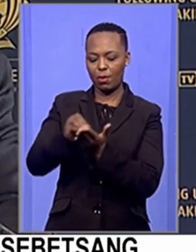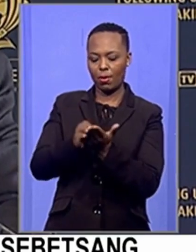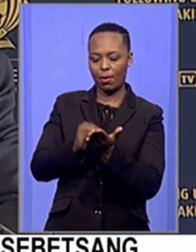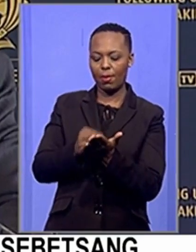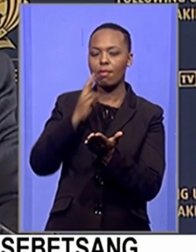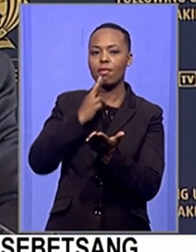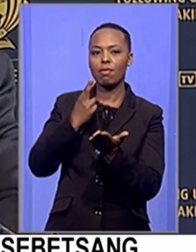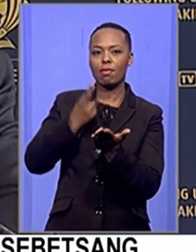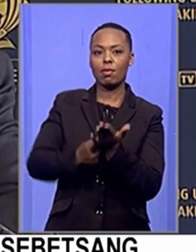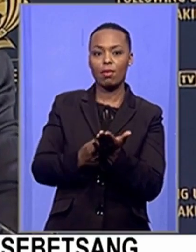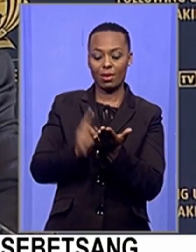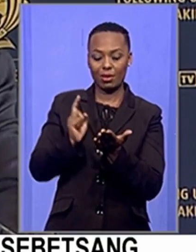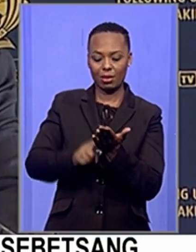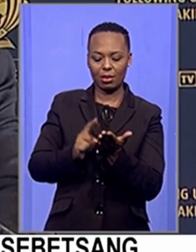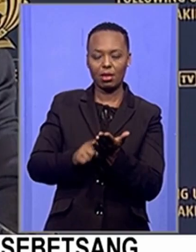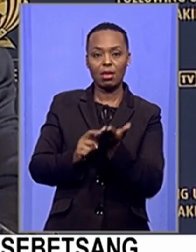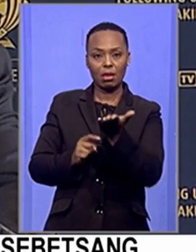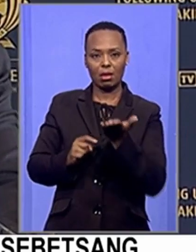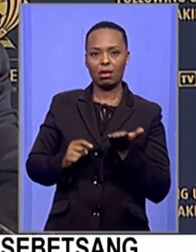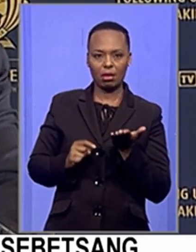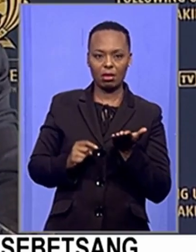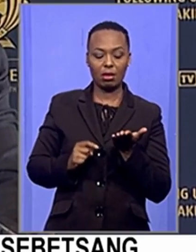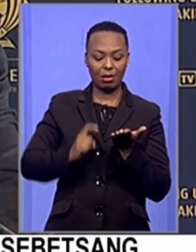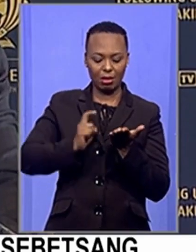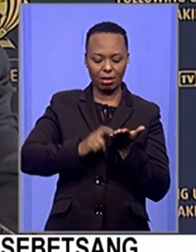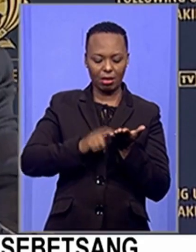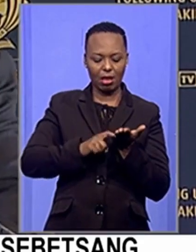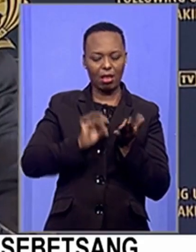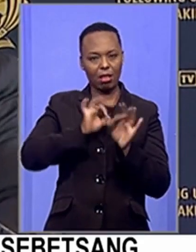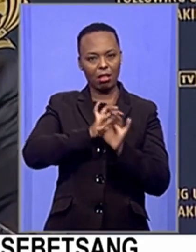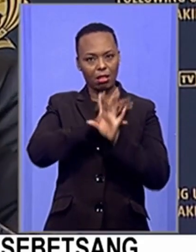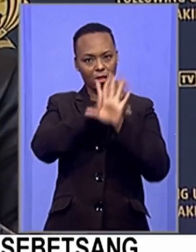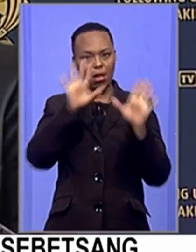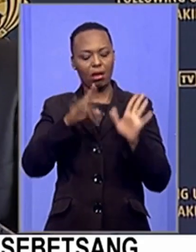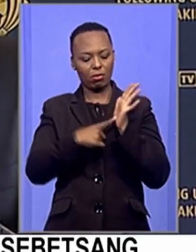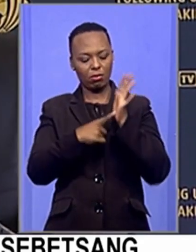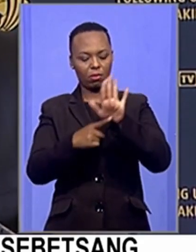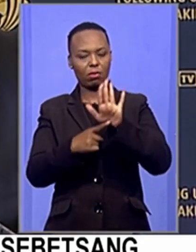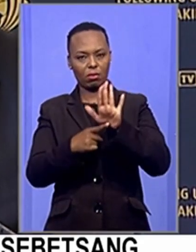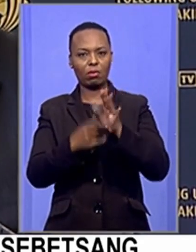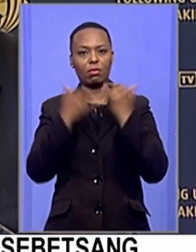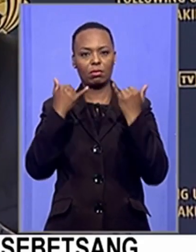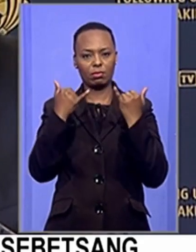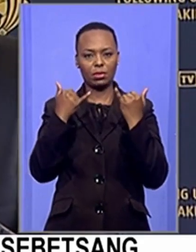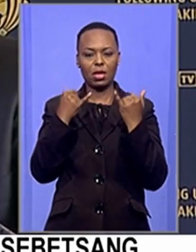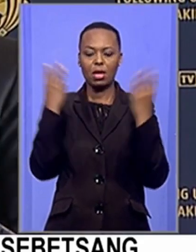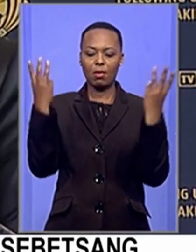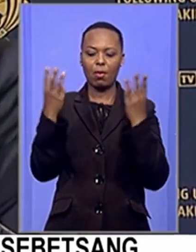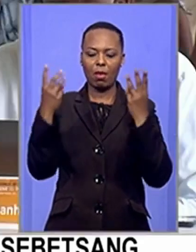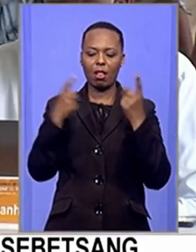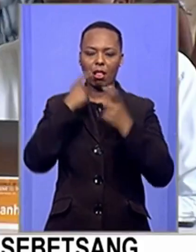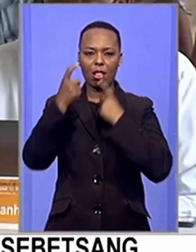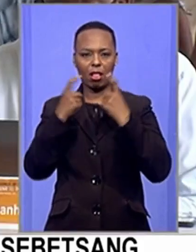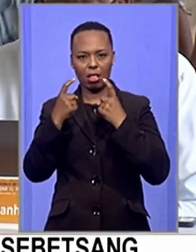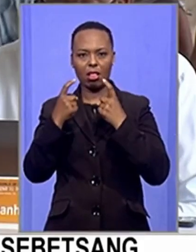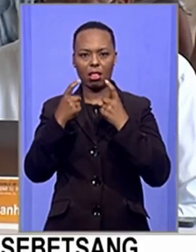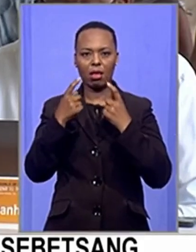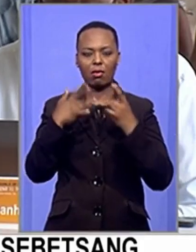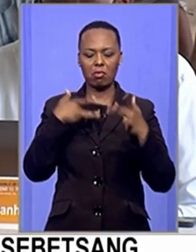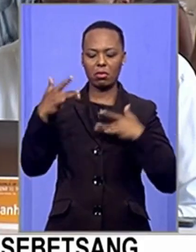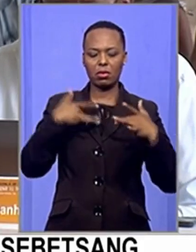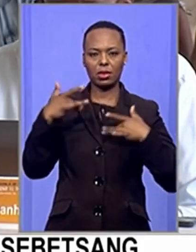that will properly articulate and put forward the views of our people here. Le ha